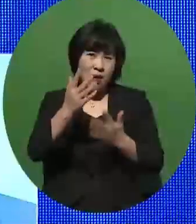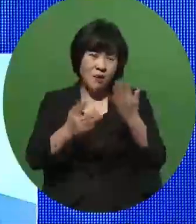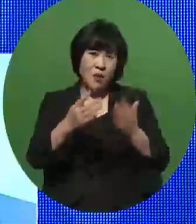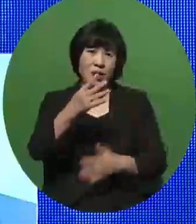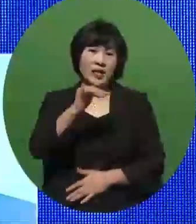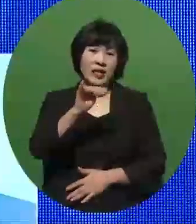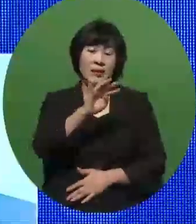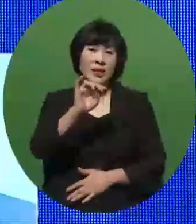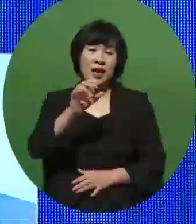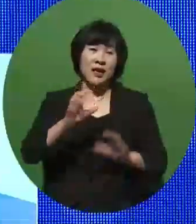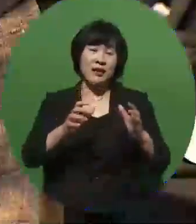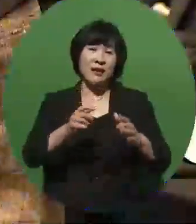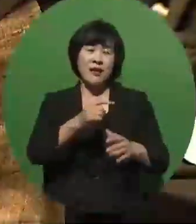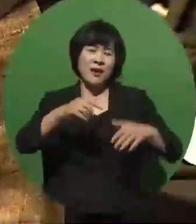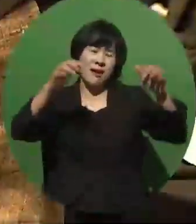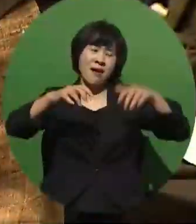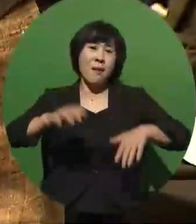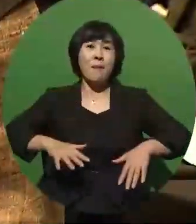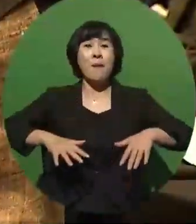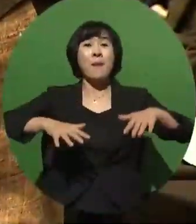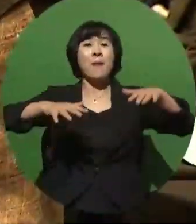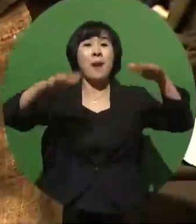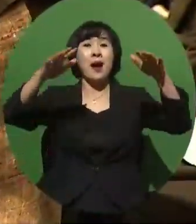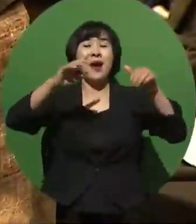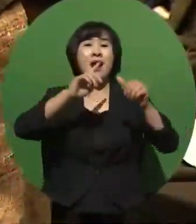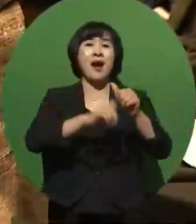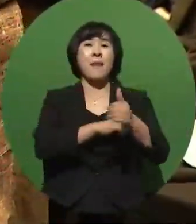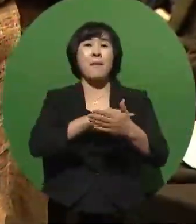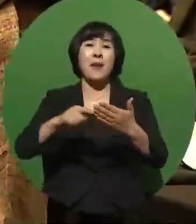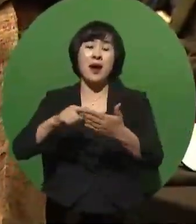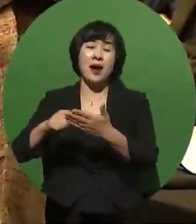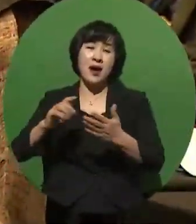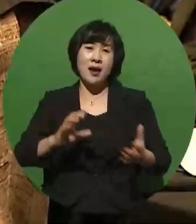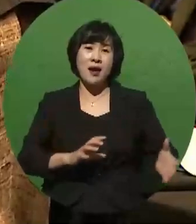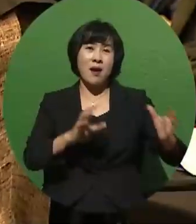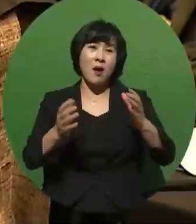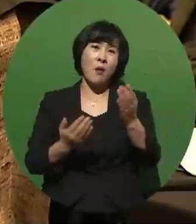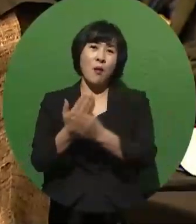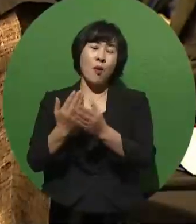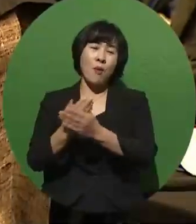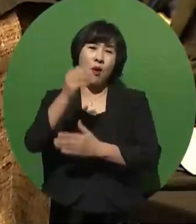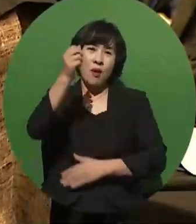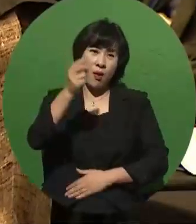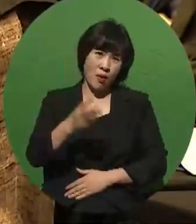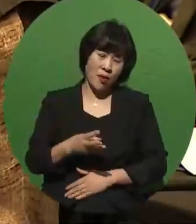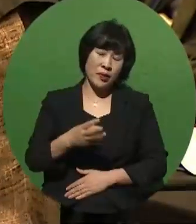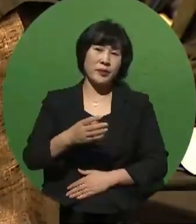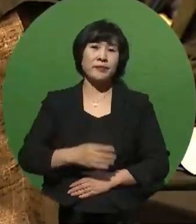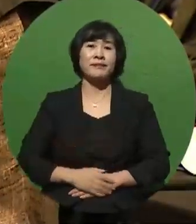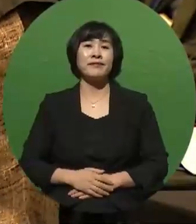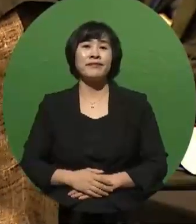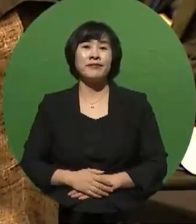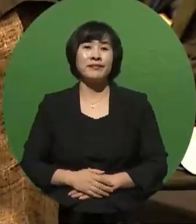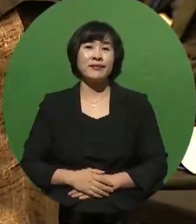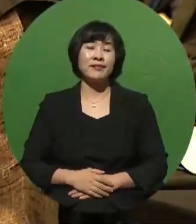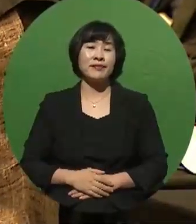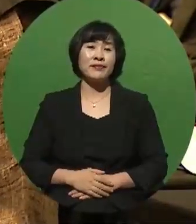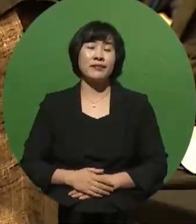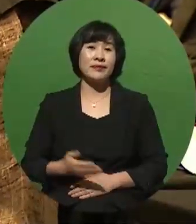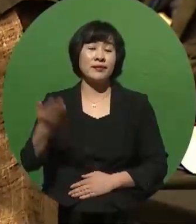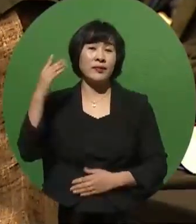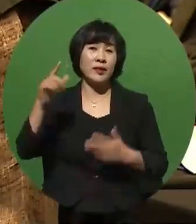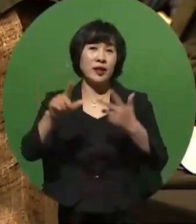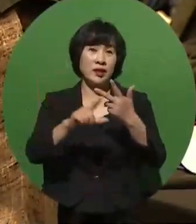unprecedented severity. Natural disasters caused by climate crisis are becoming more frequent around the world, including